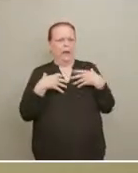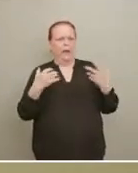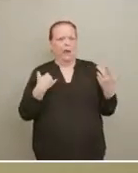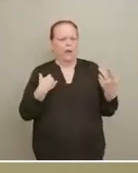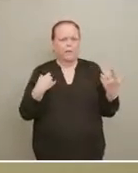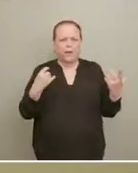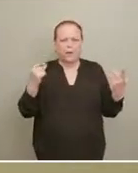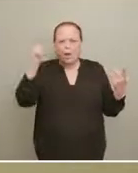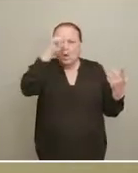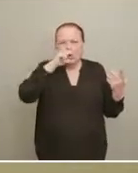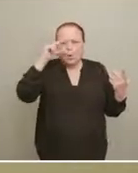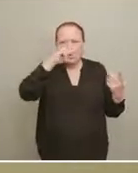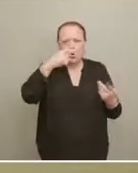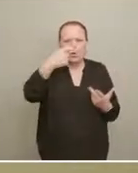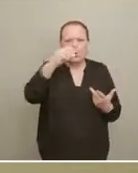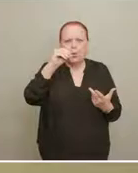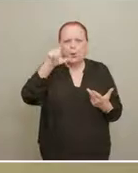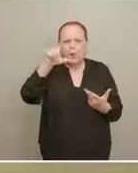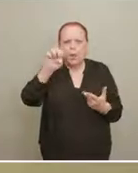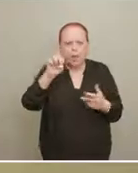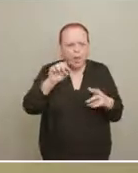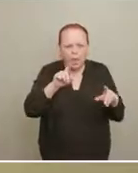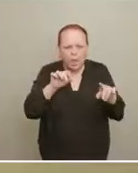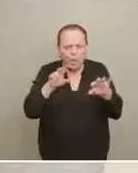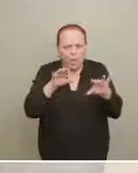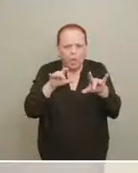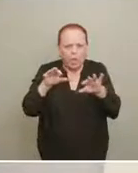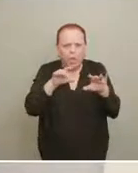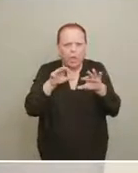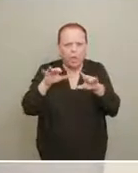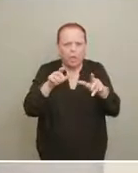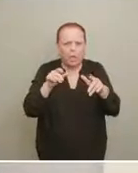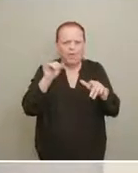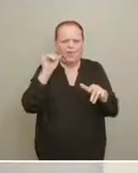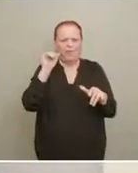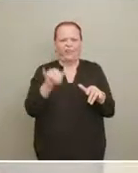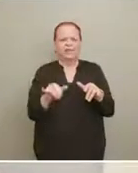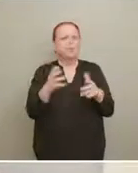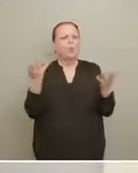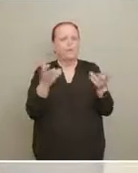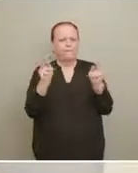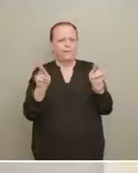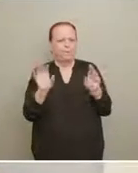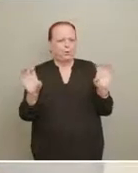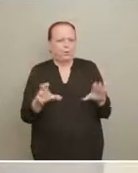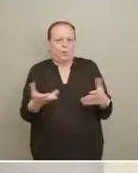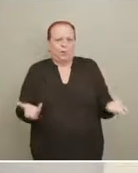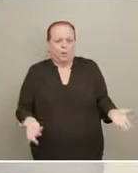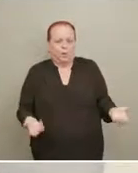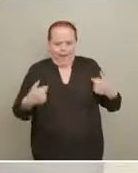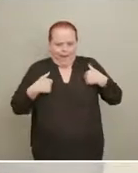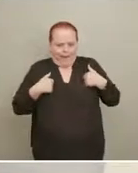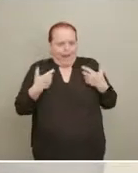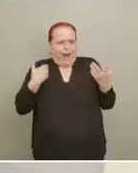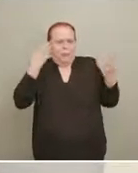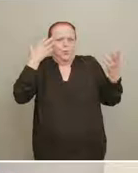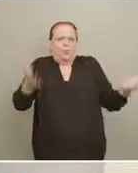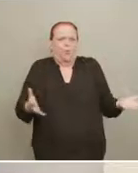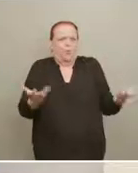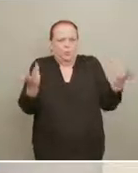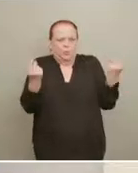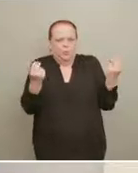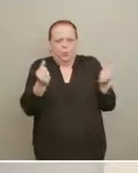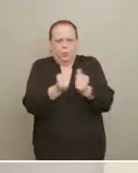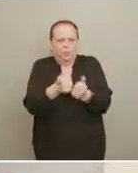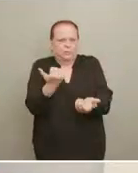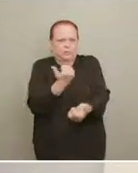for places to go. Already that's bad. Because what do I know as an uninformed parent? What's going to be good on a